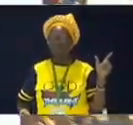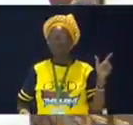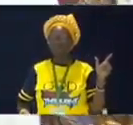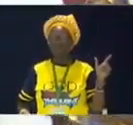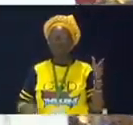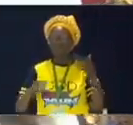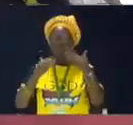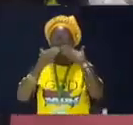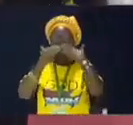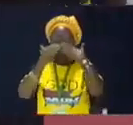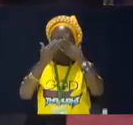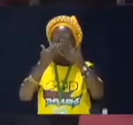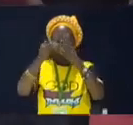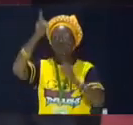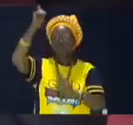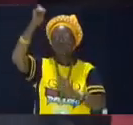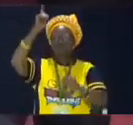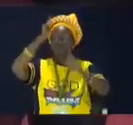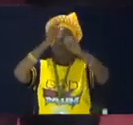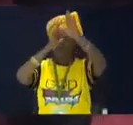Thank you, Father.